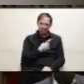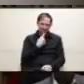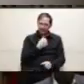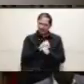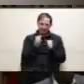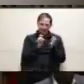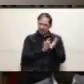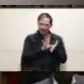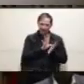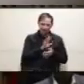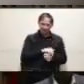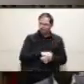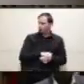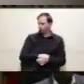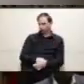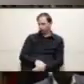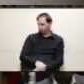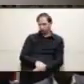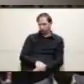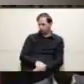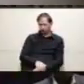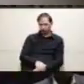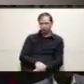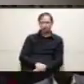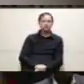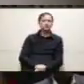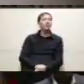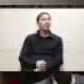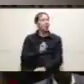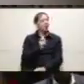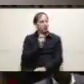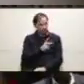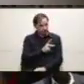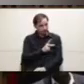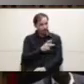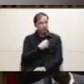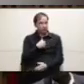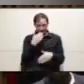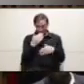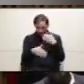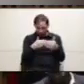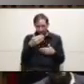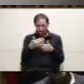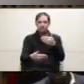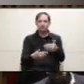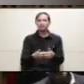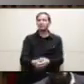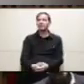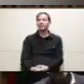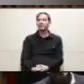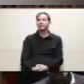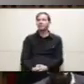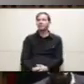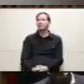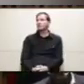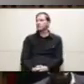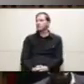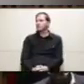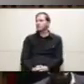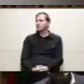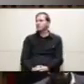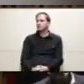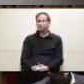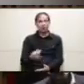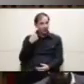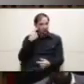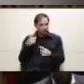anywhere? No, no. All right. Okay. All right. Let's move on. Can I just finish my question? Oh, I thought you